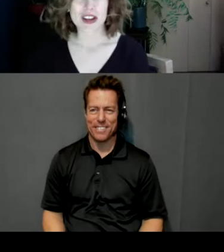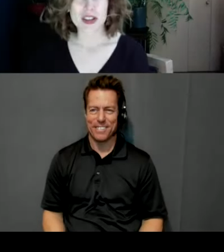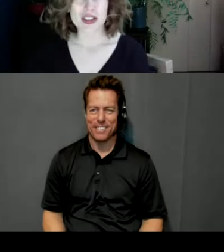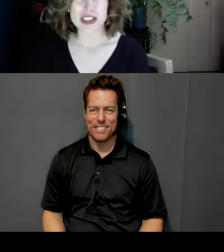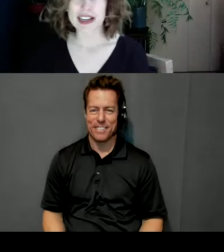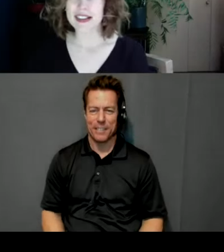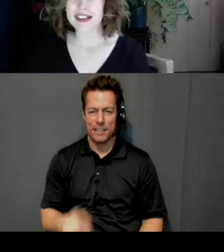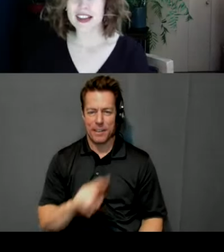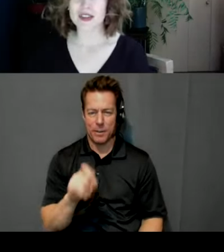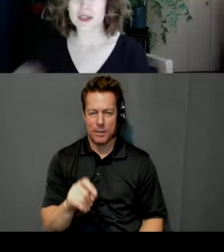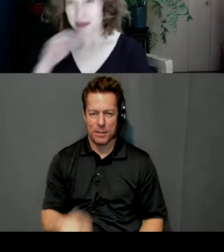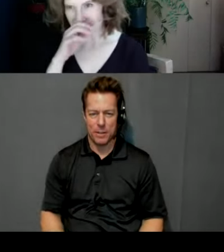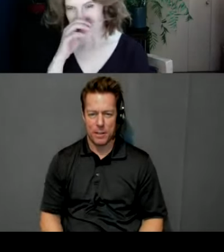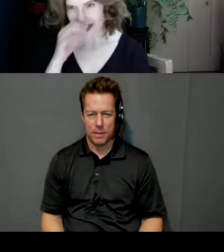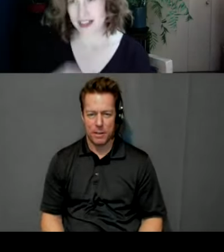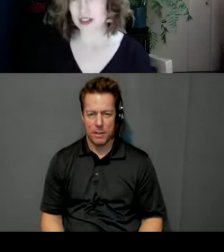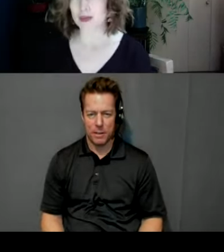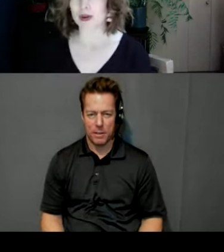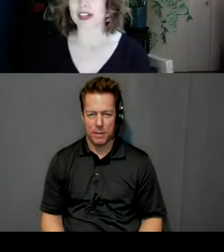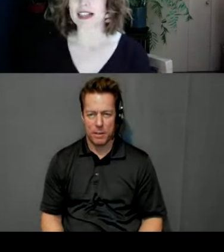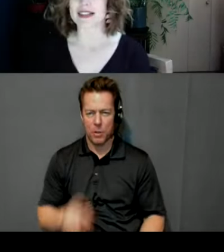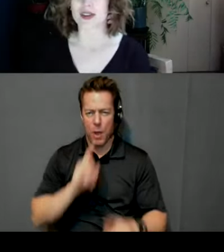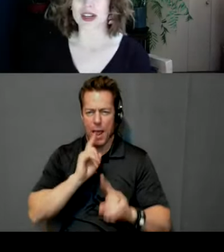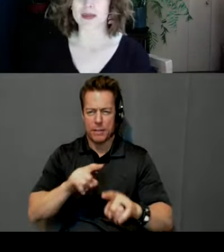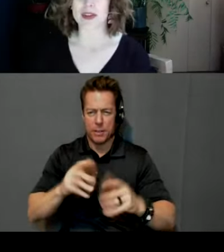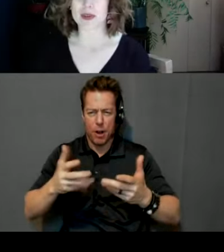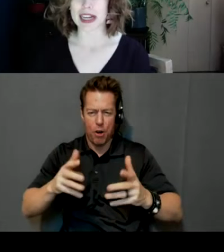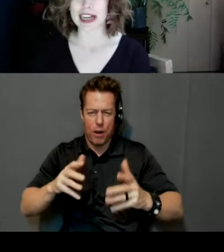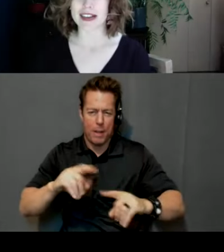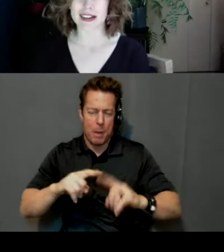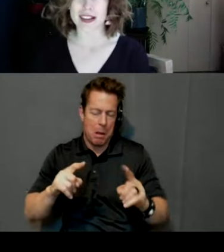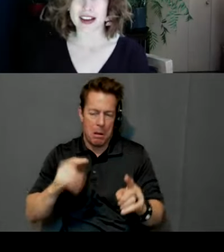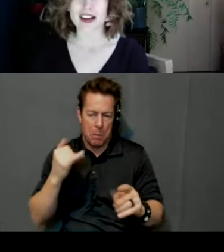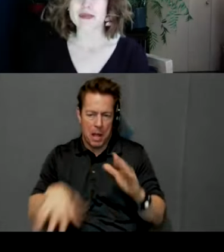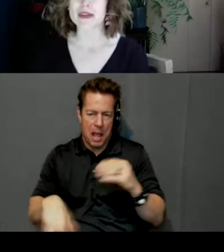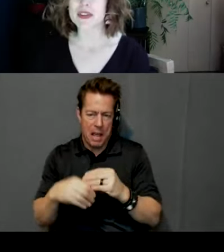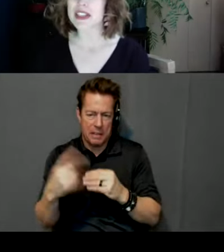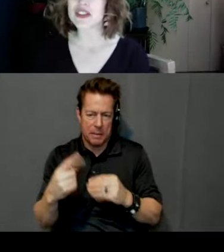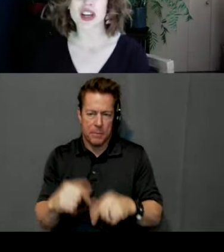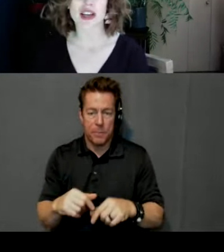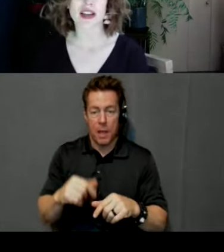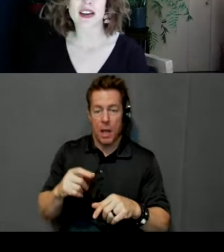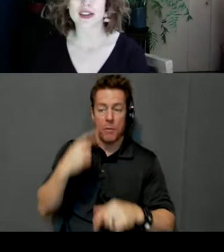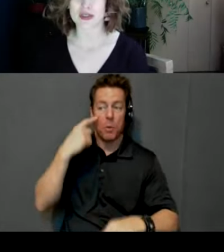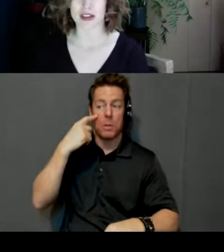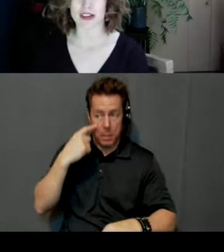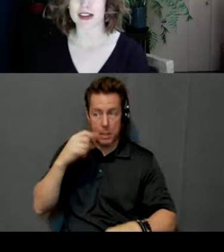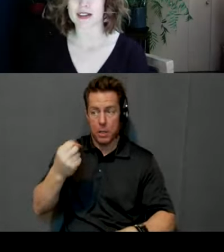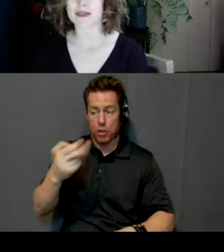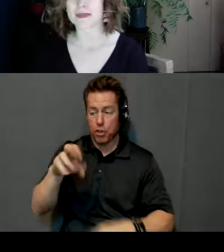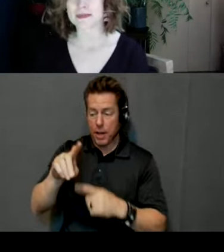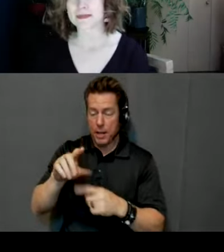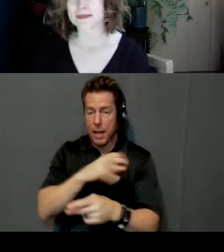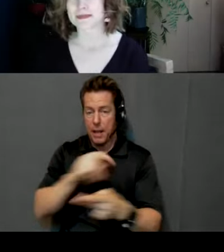We've got a question. I think you've answered it more or less already, but if you want to add anything, have you seen the shed and trailer